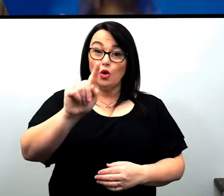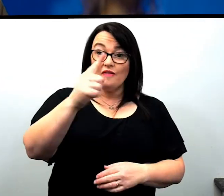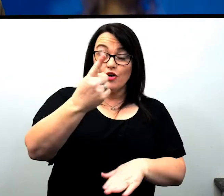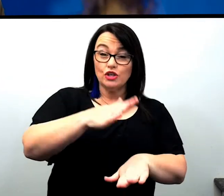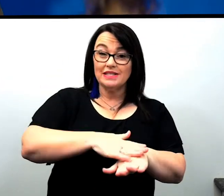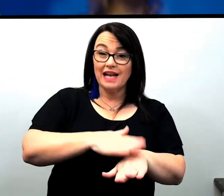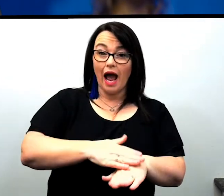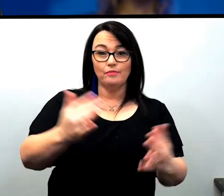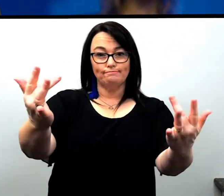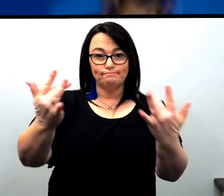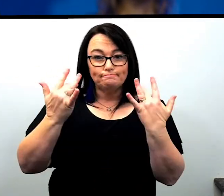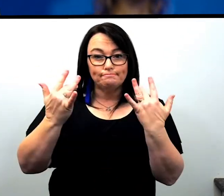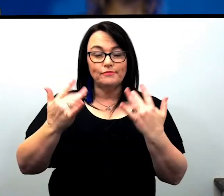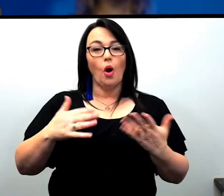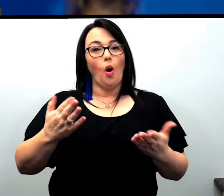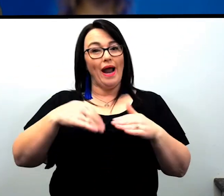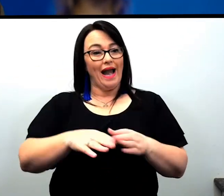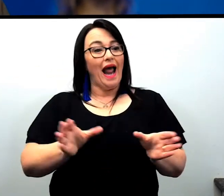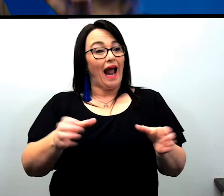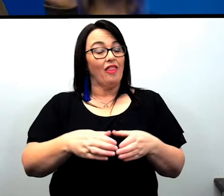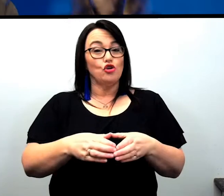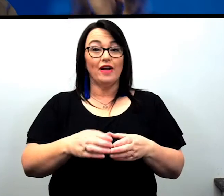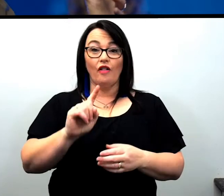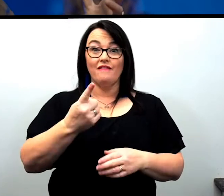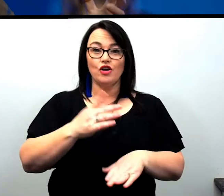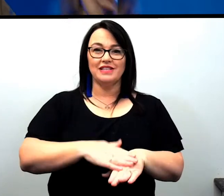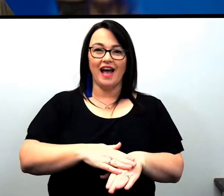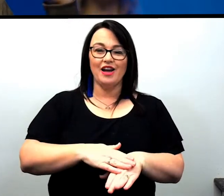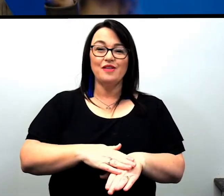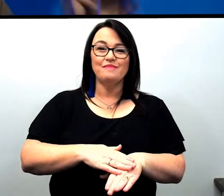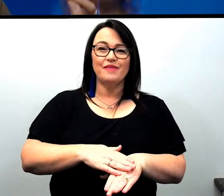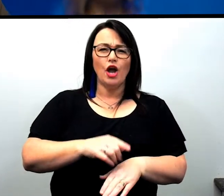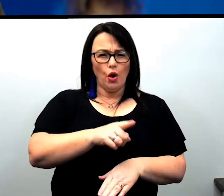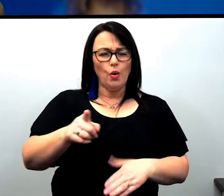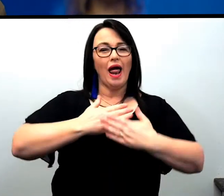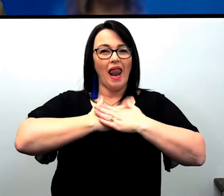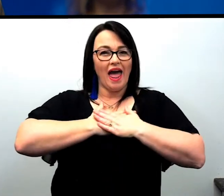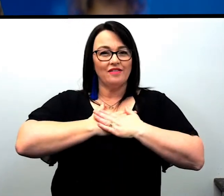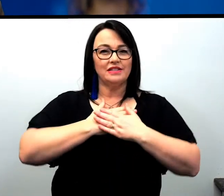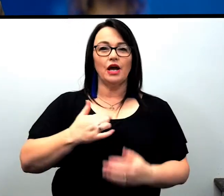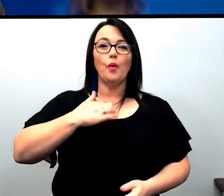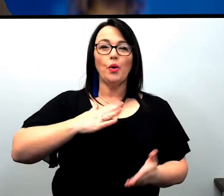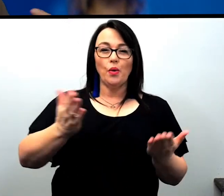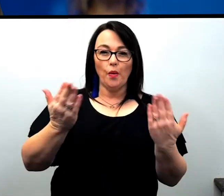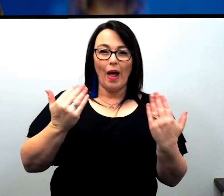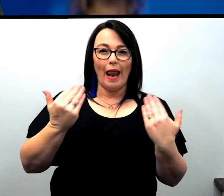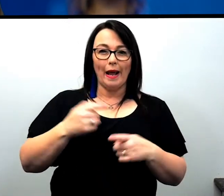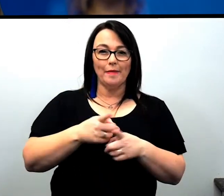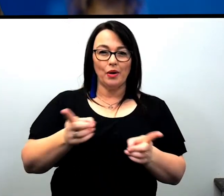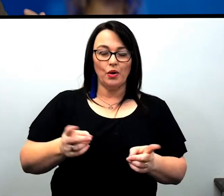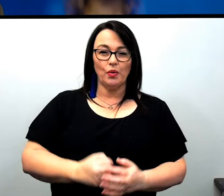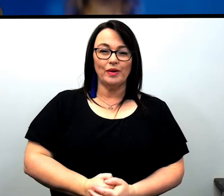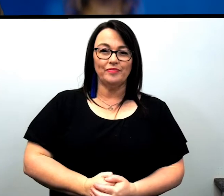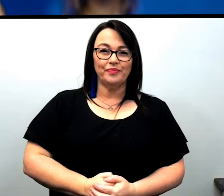maybe you're in a gathering for the first time. You're loved in this place. We'd love to welcome you here. And we're a group of